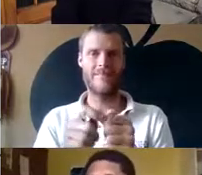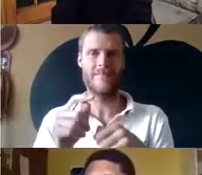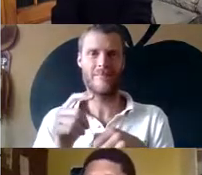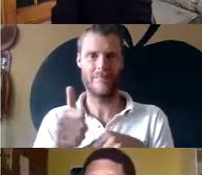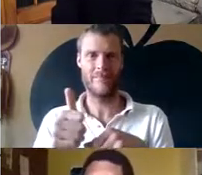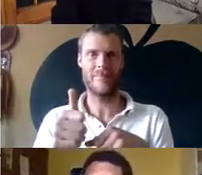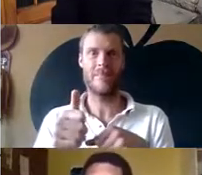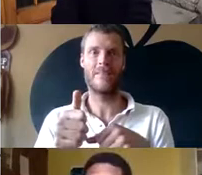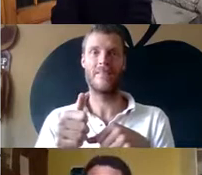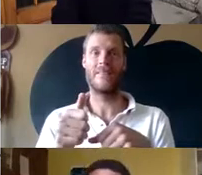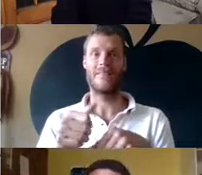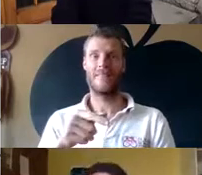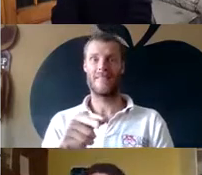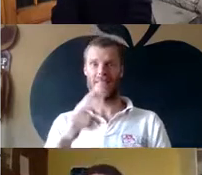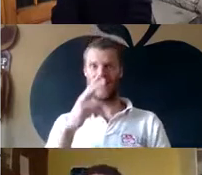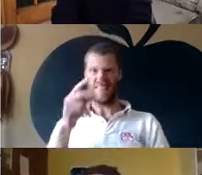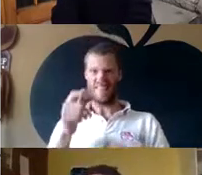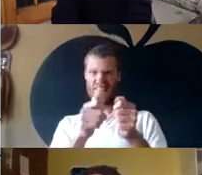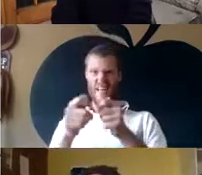person.